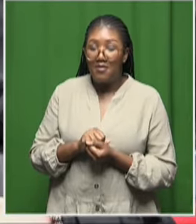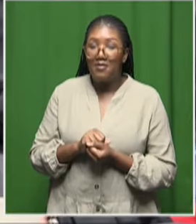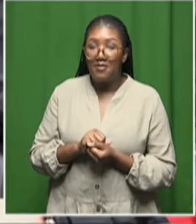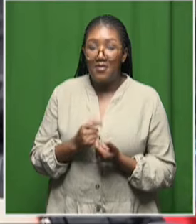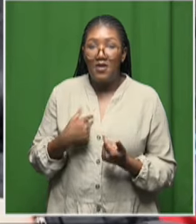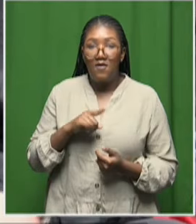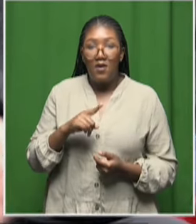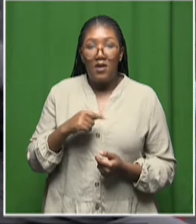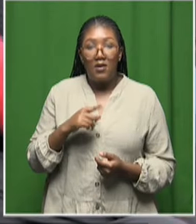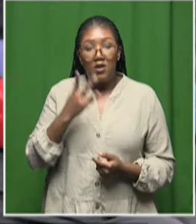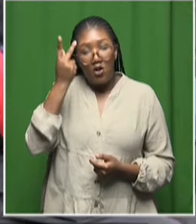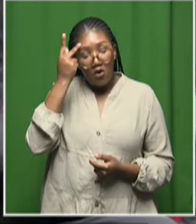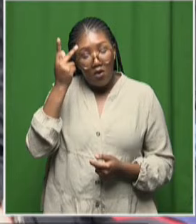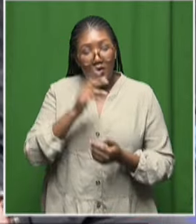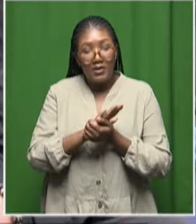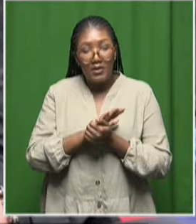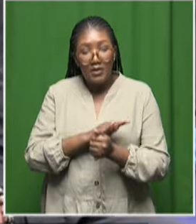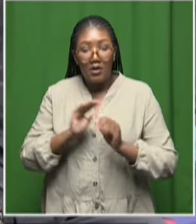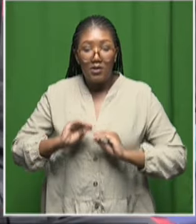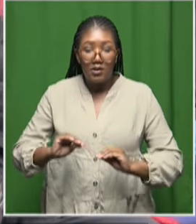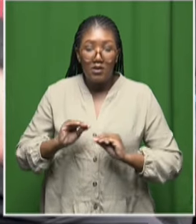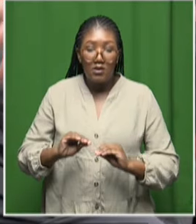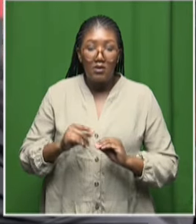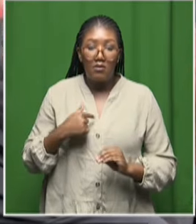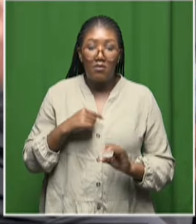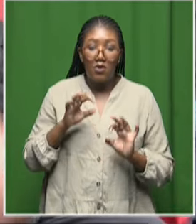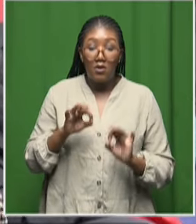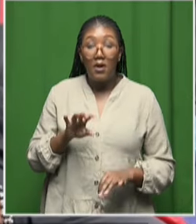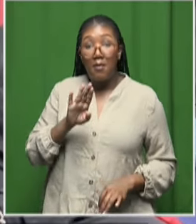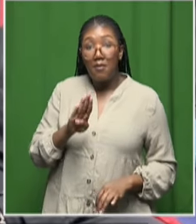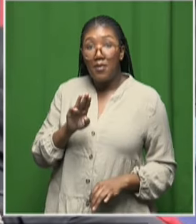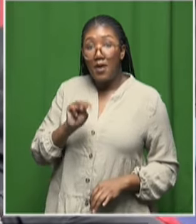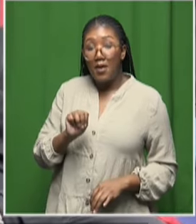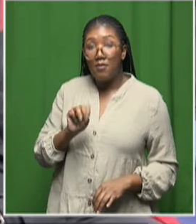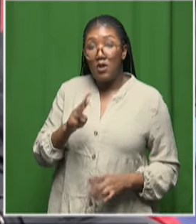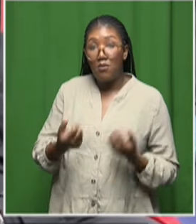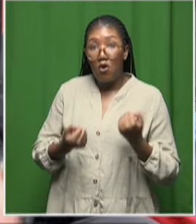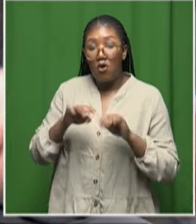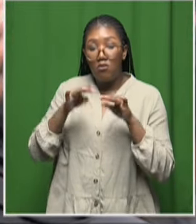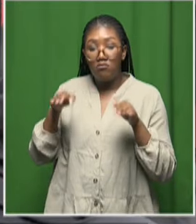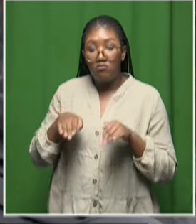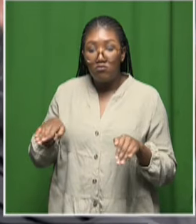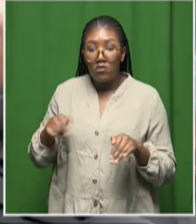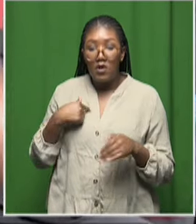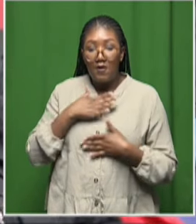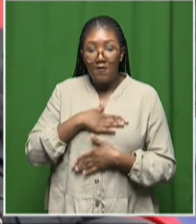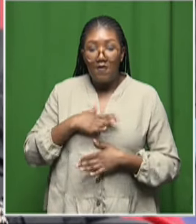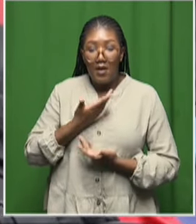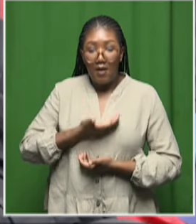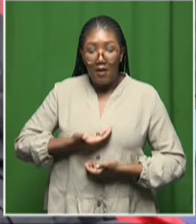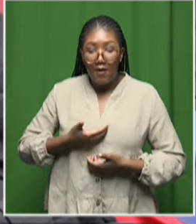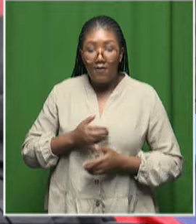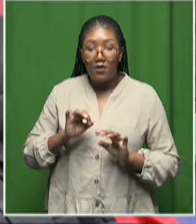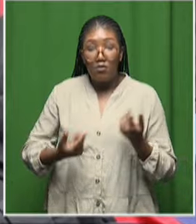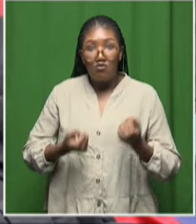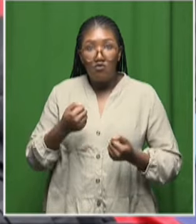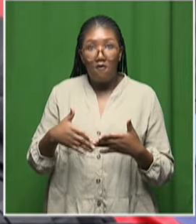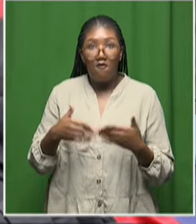transfer of knowledge and skills, having the ability to take such an amazing product and getting people nice and comfortable with various habits that are obviously driving